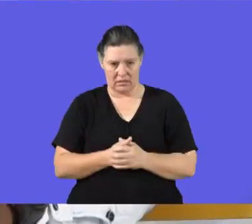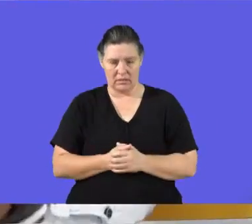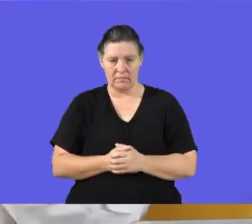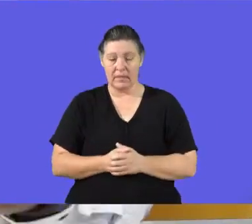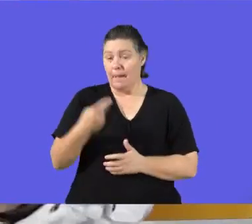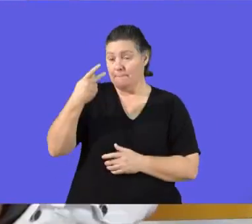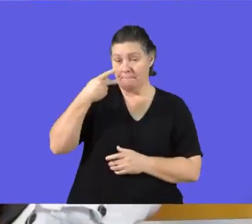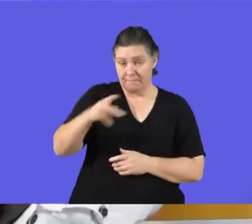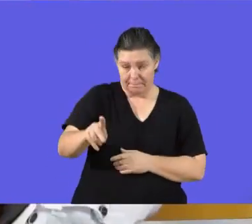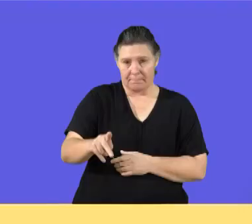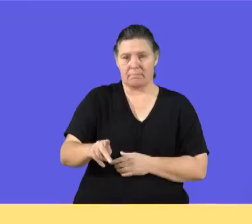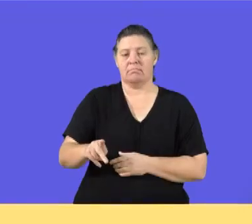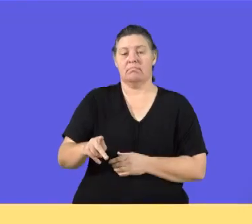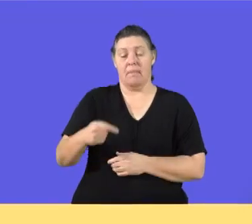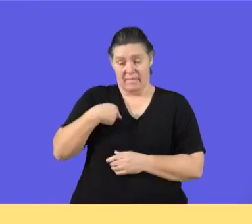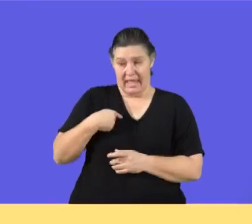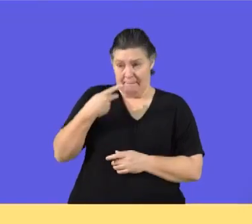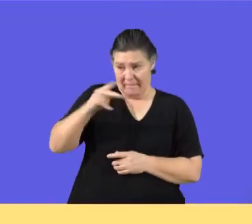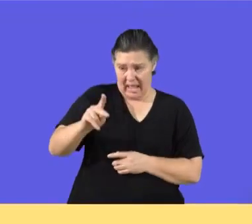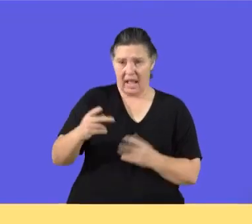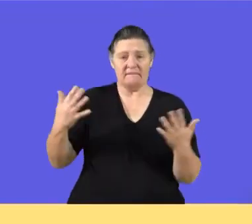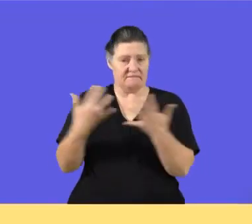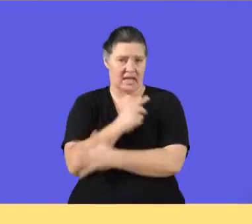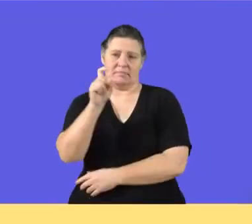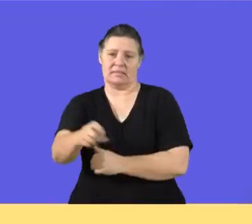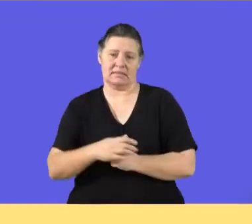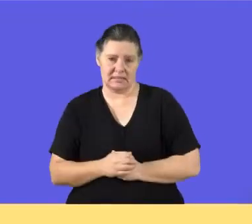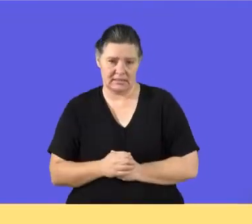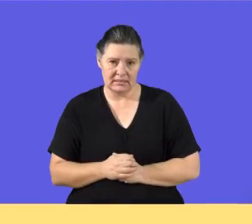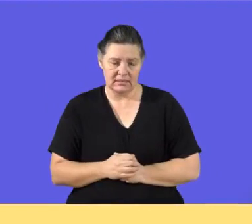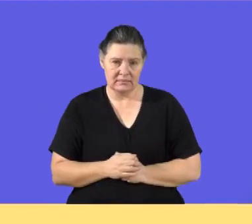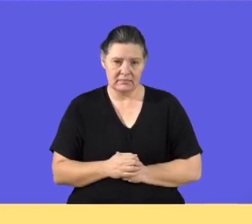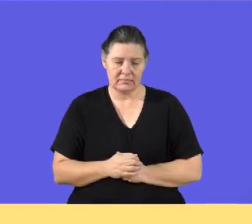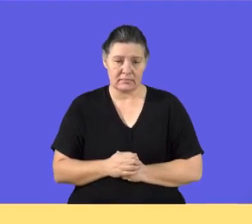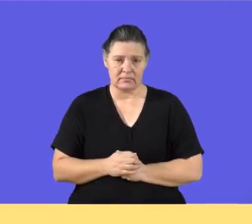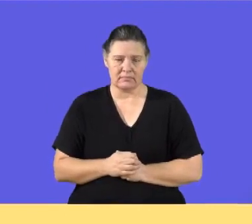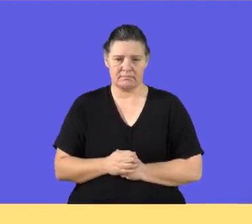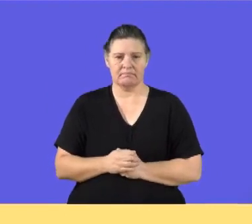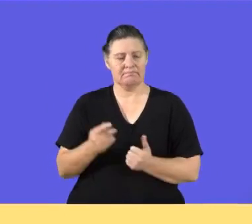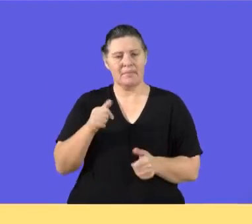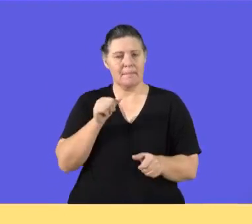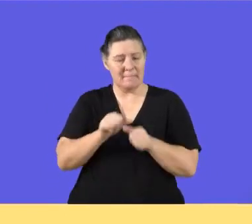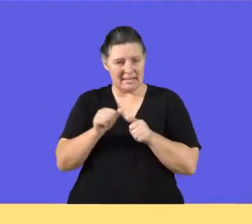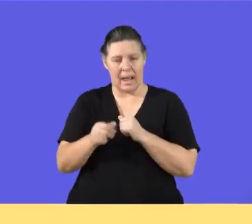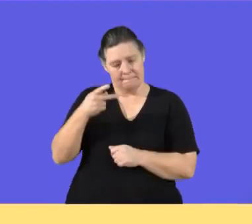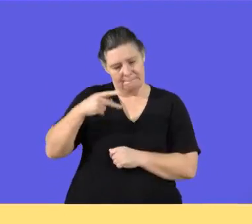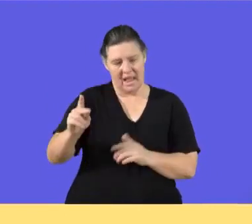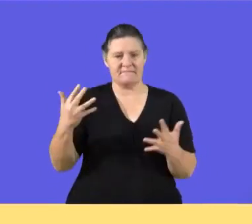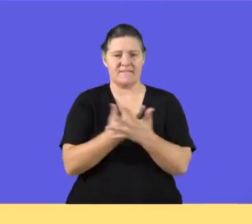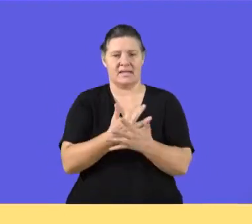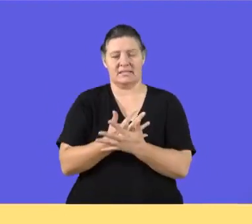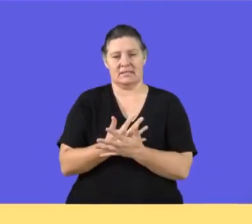goods. Creditors must be paid promptly. That is, we must pay them quicker. It is wise that